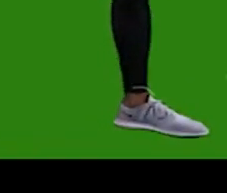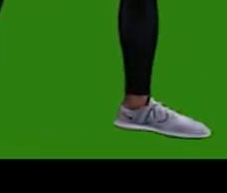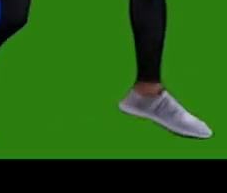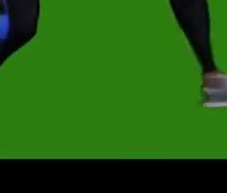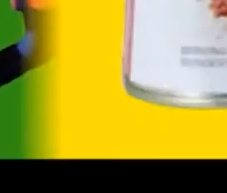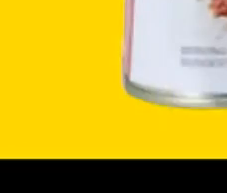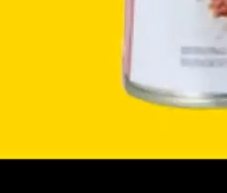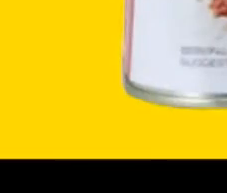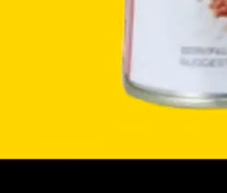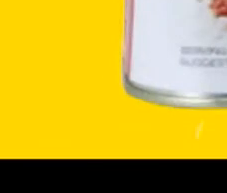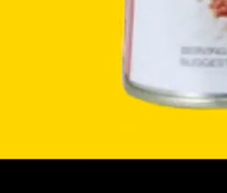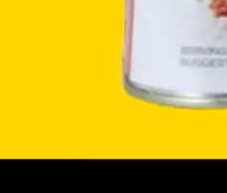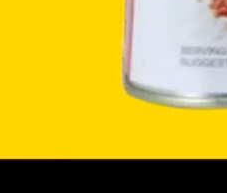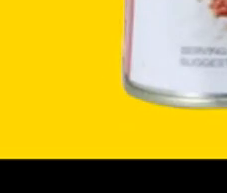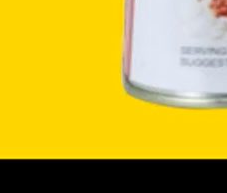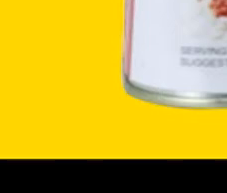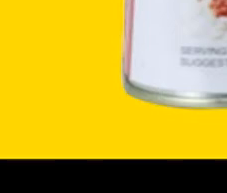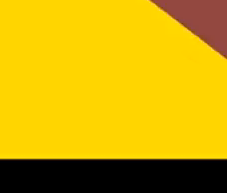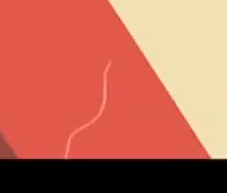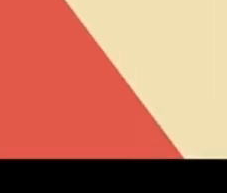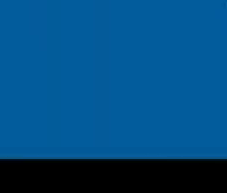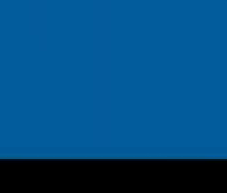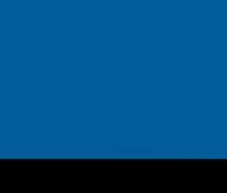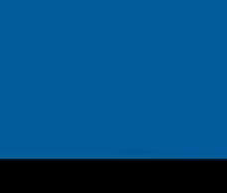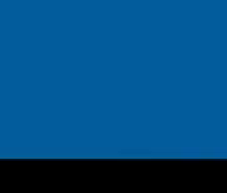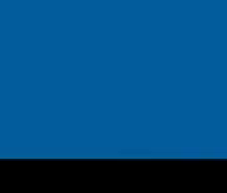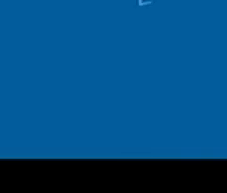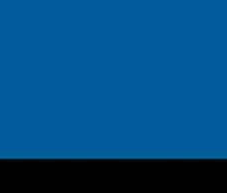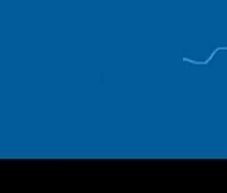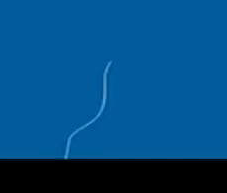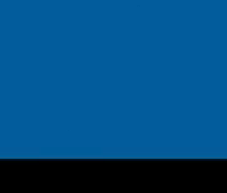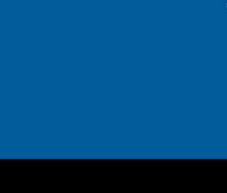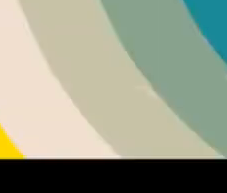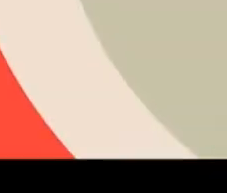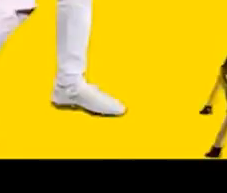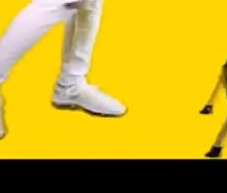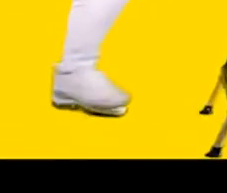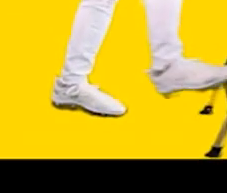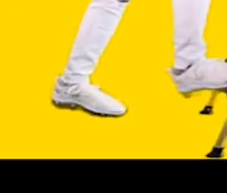yeah. New look, same great taste, same great quality.